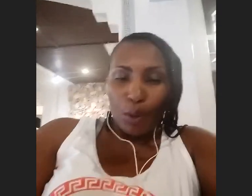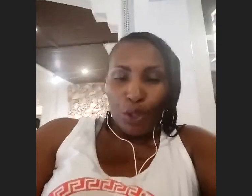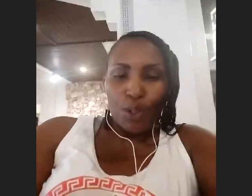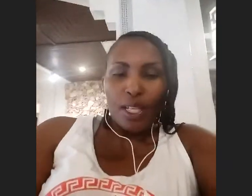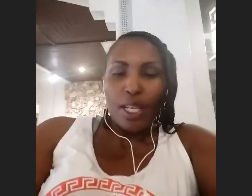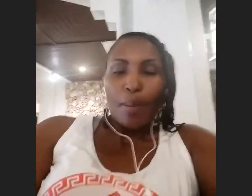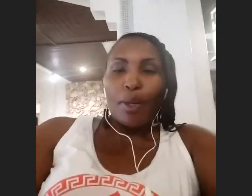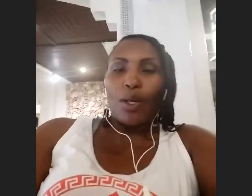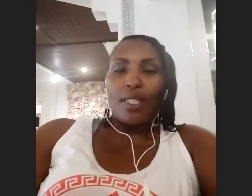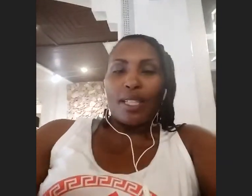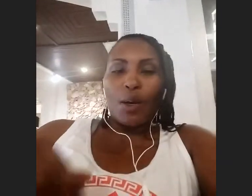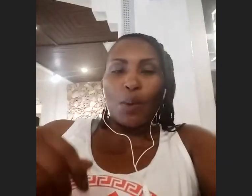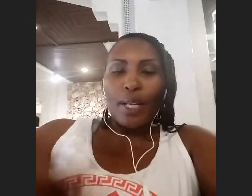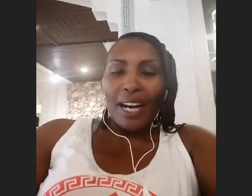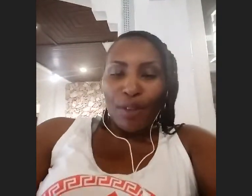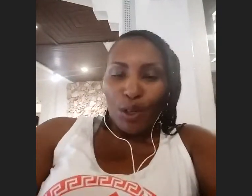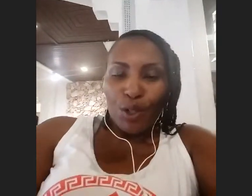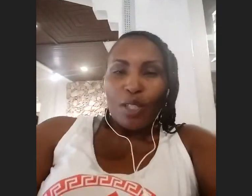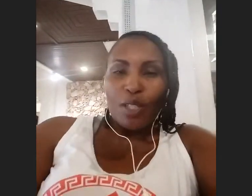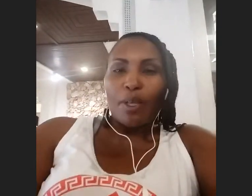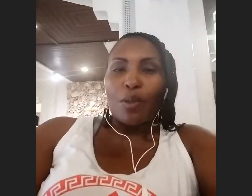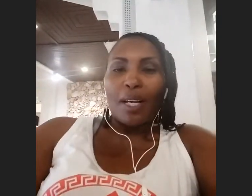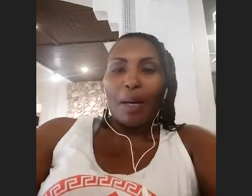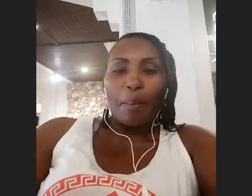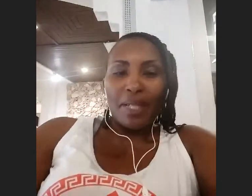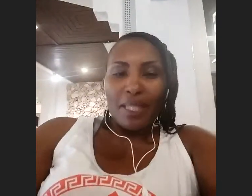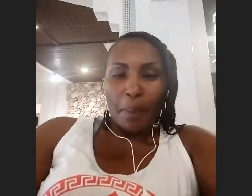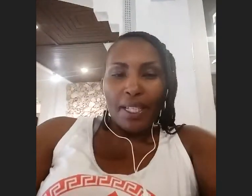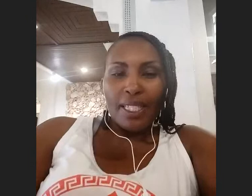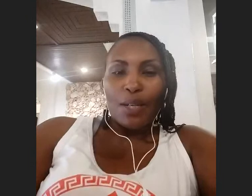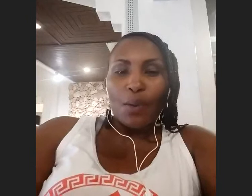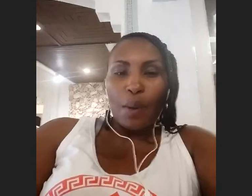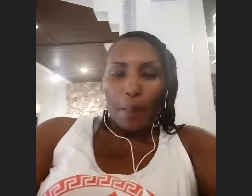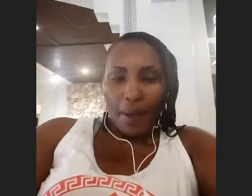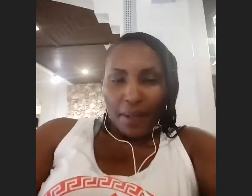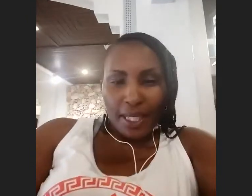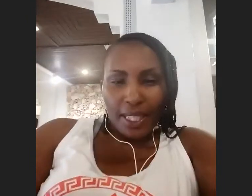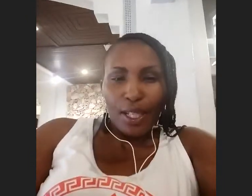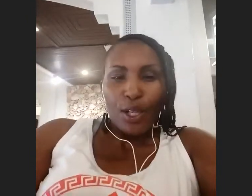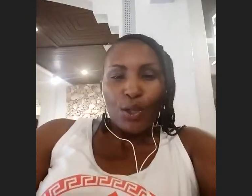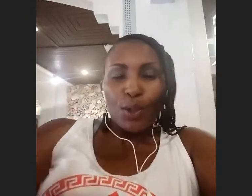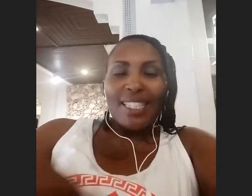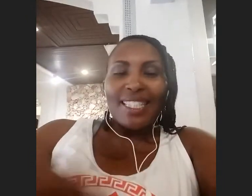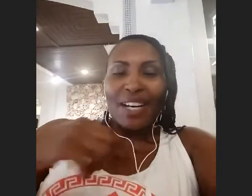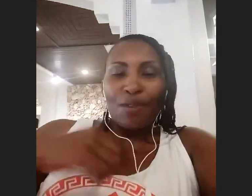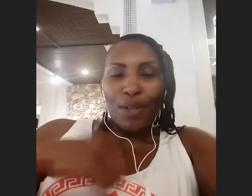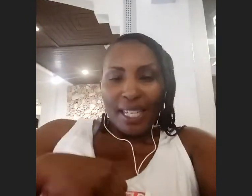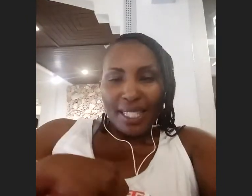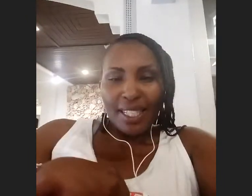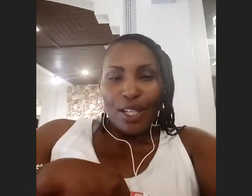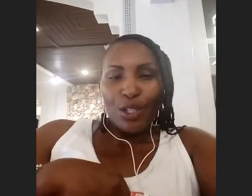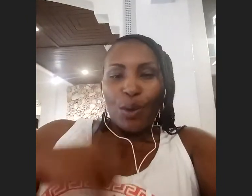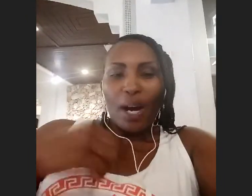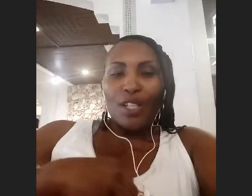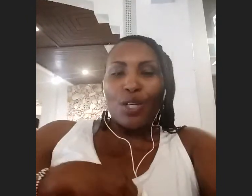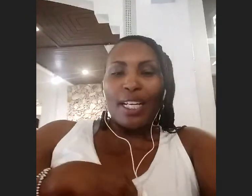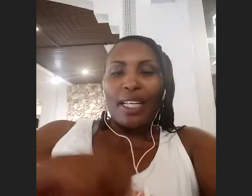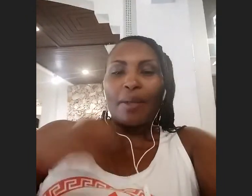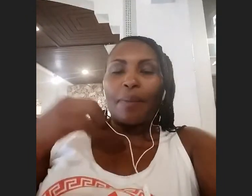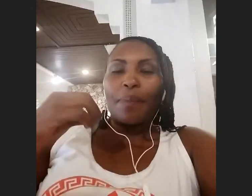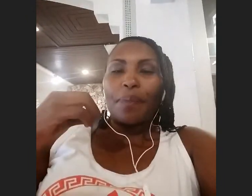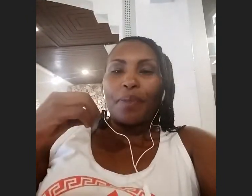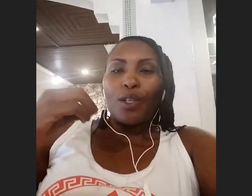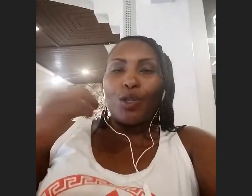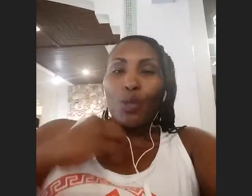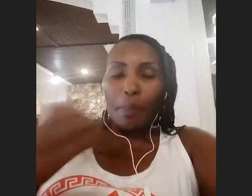own emotions, because we have no choice but to become better parents than we were parented. So it is for us to